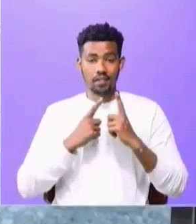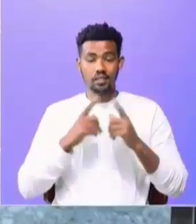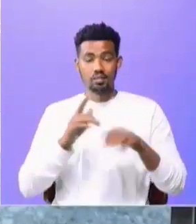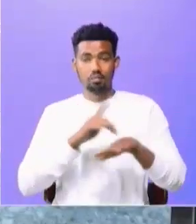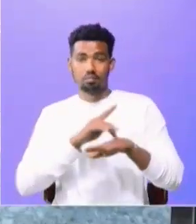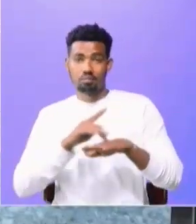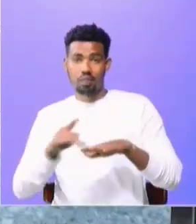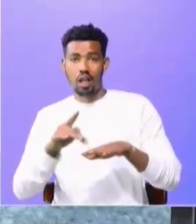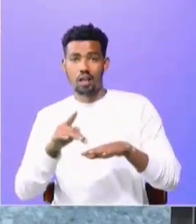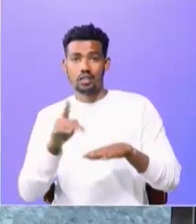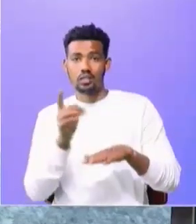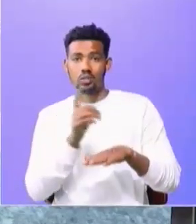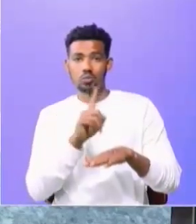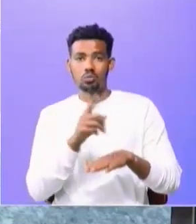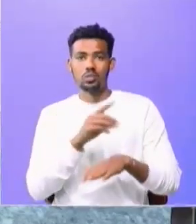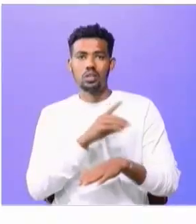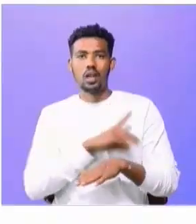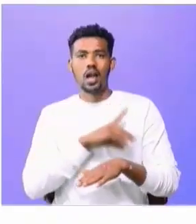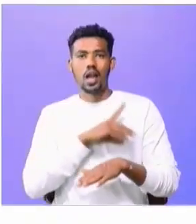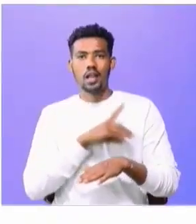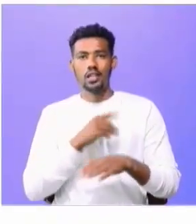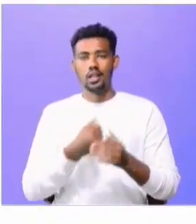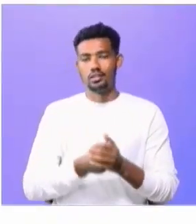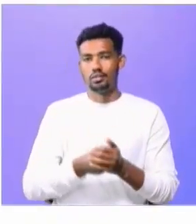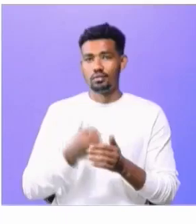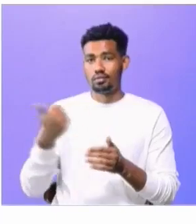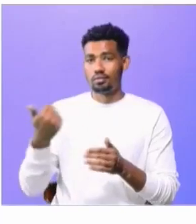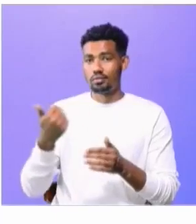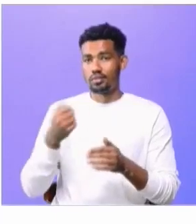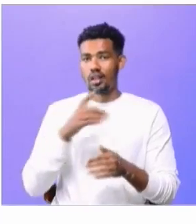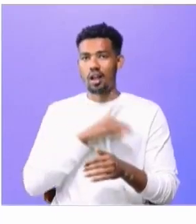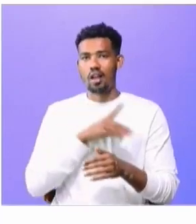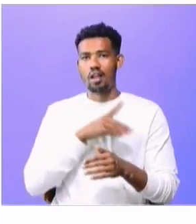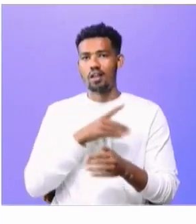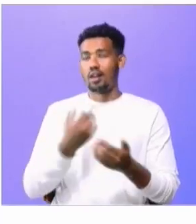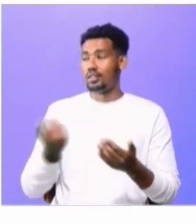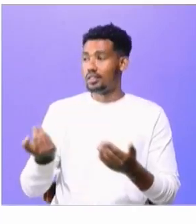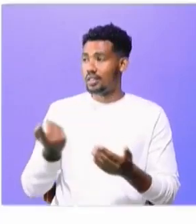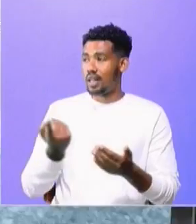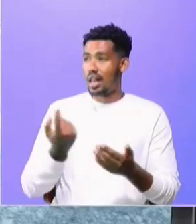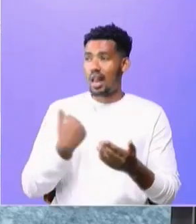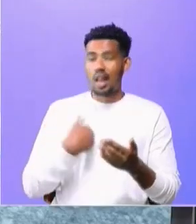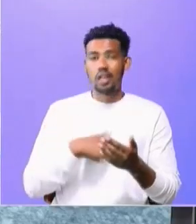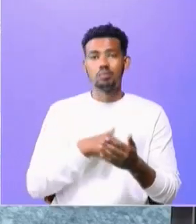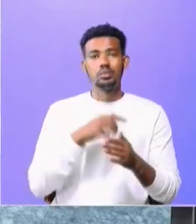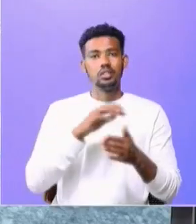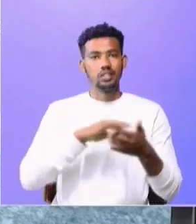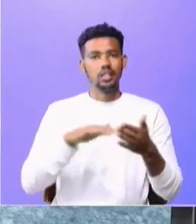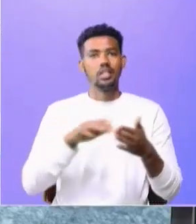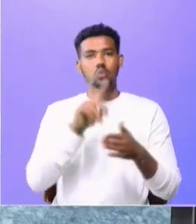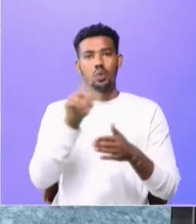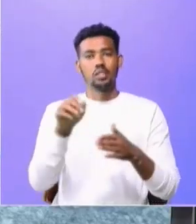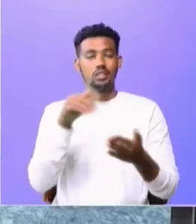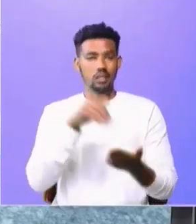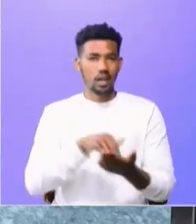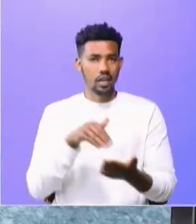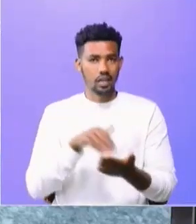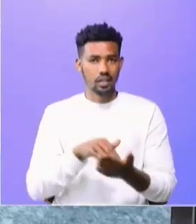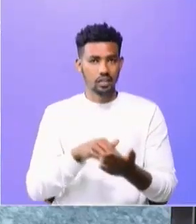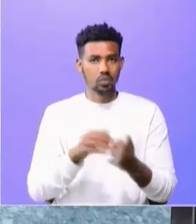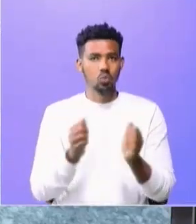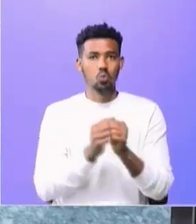blank Canada. Here is in Canada. Let me read questions again with their